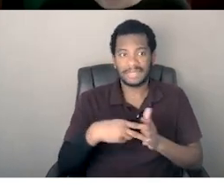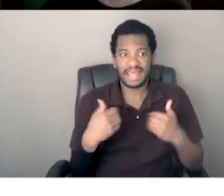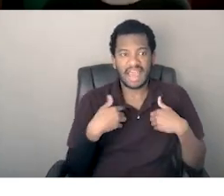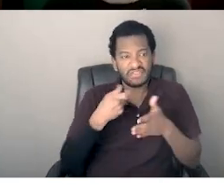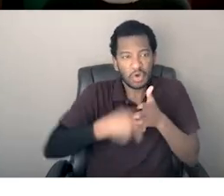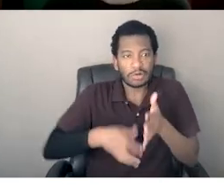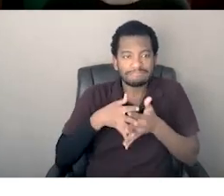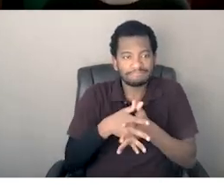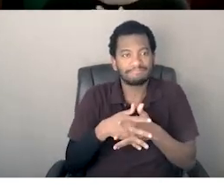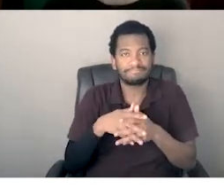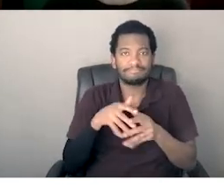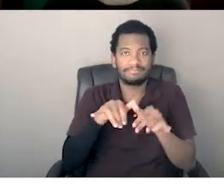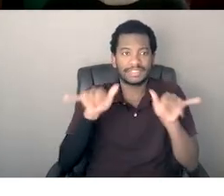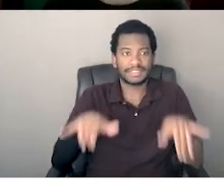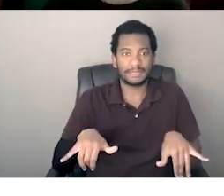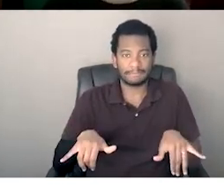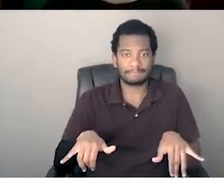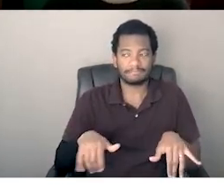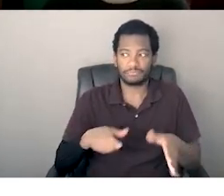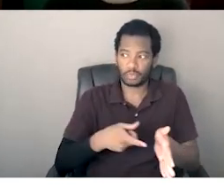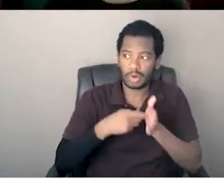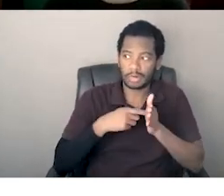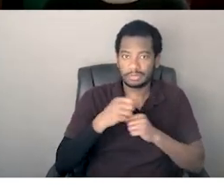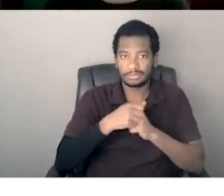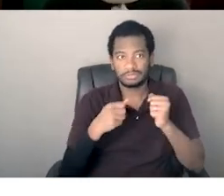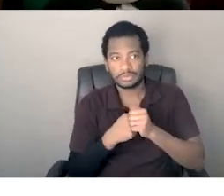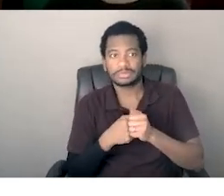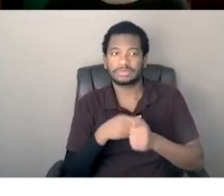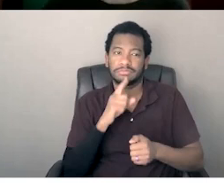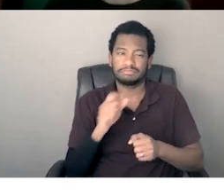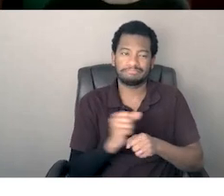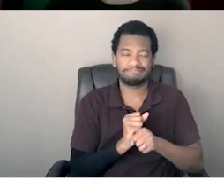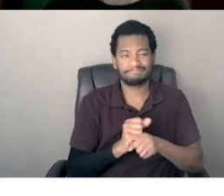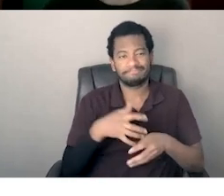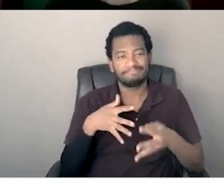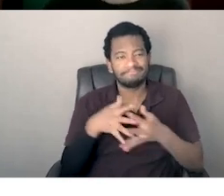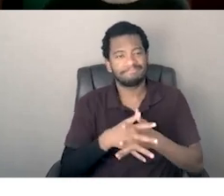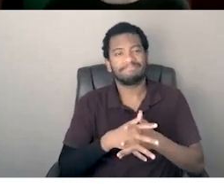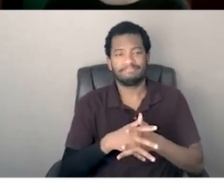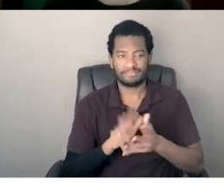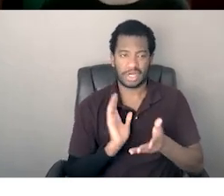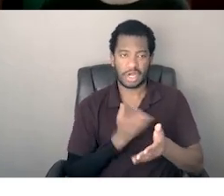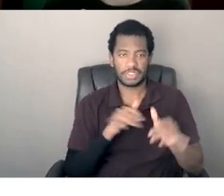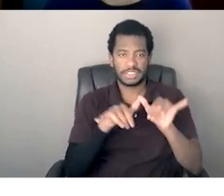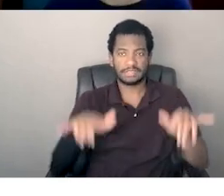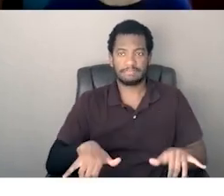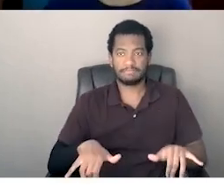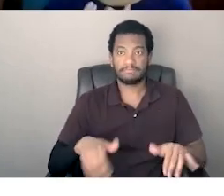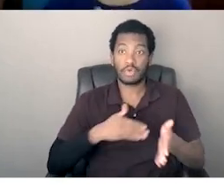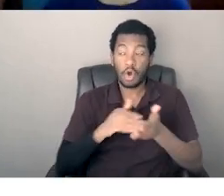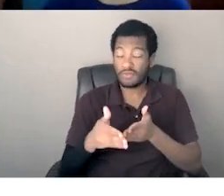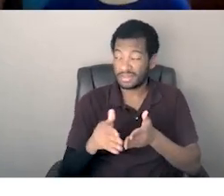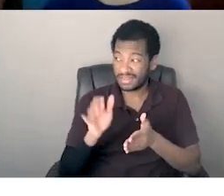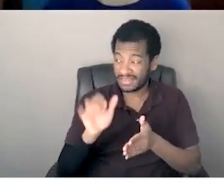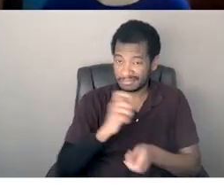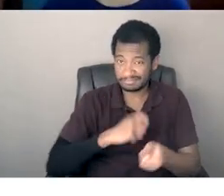the system, these requirements, these structures. And a lot of times that burden falls disproportionately